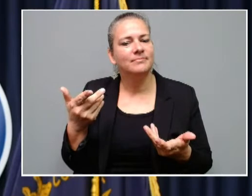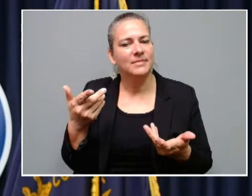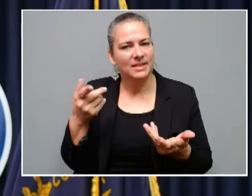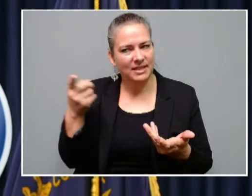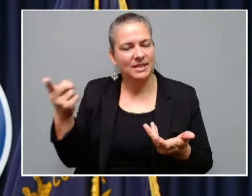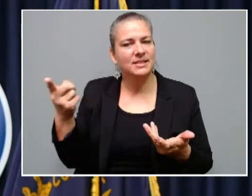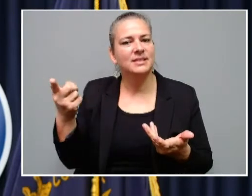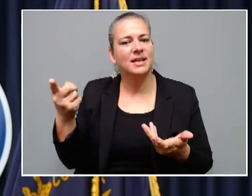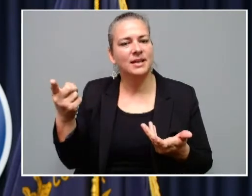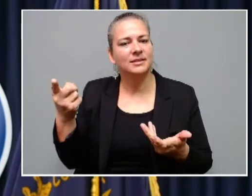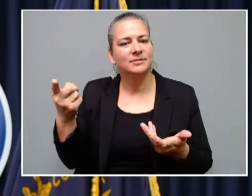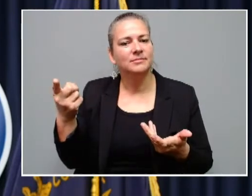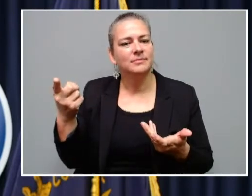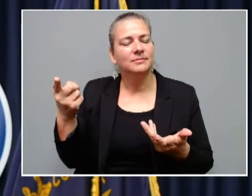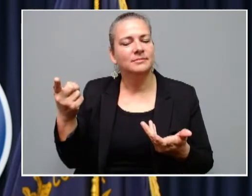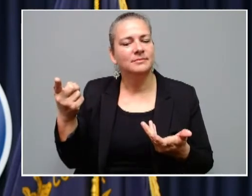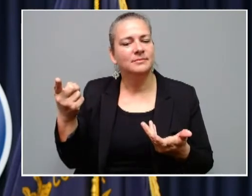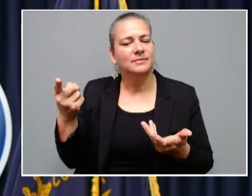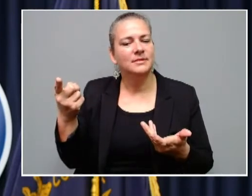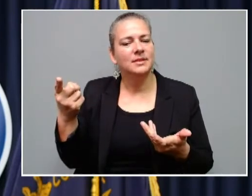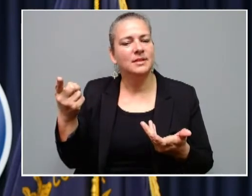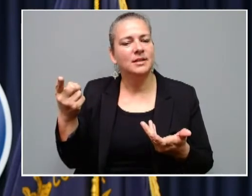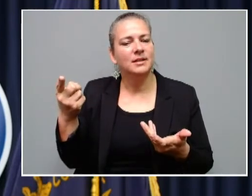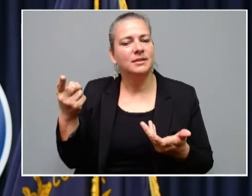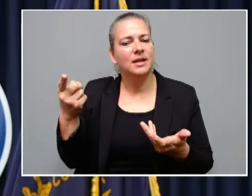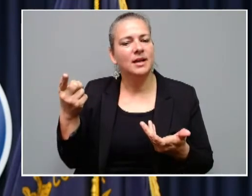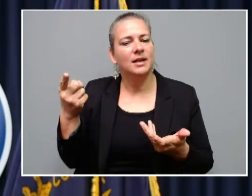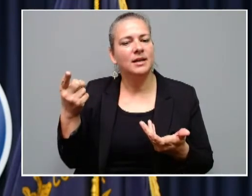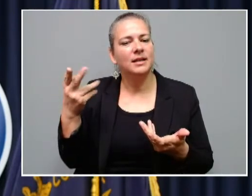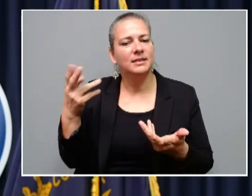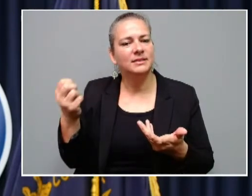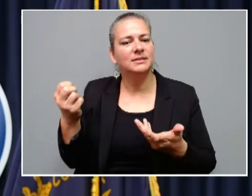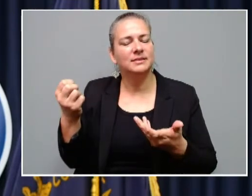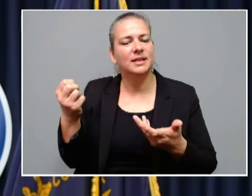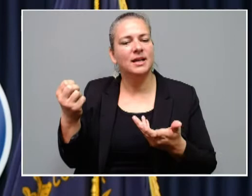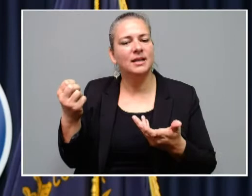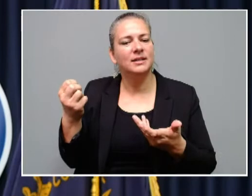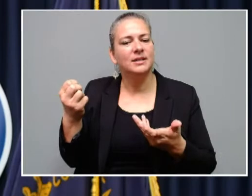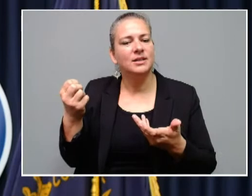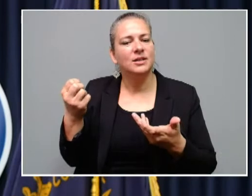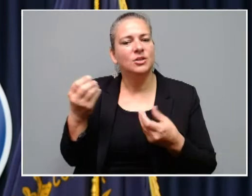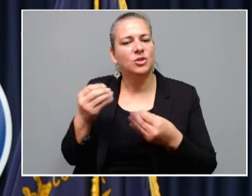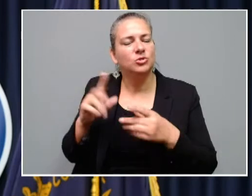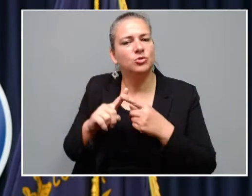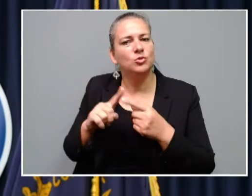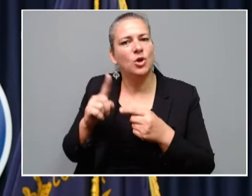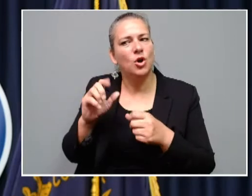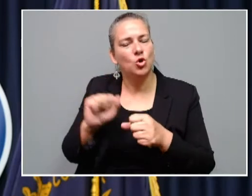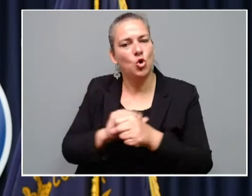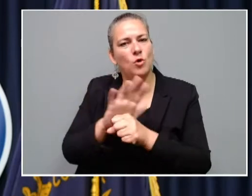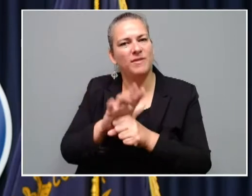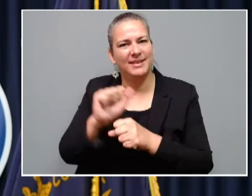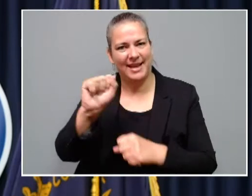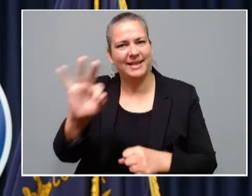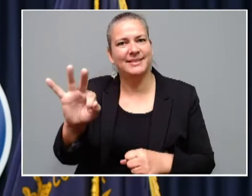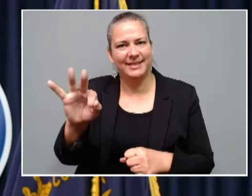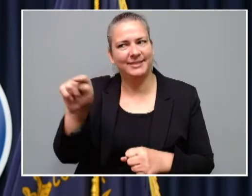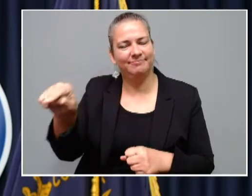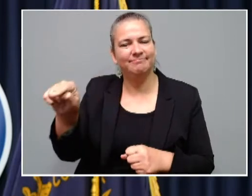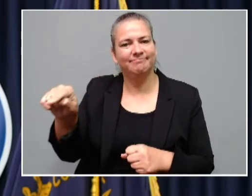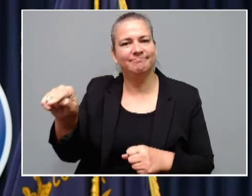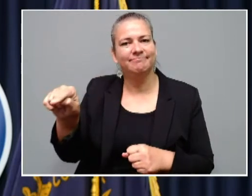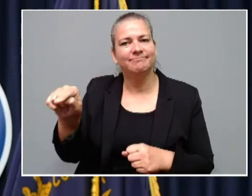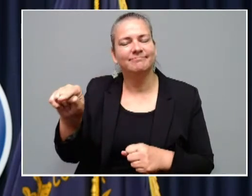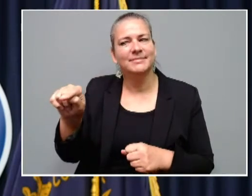COVID-19, or at least in part, and how critical it is that everyone get vaccinated, not just for themselves, but to